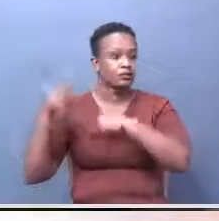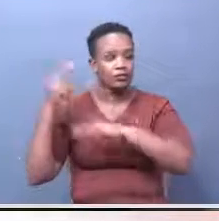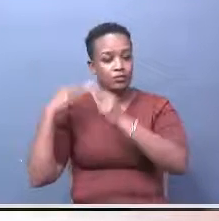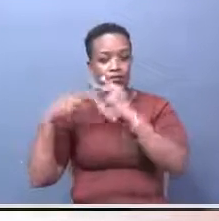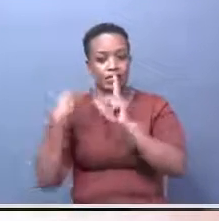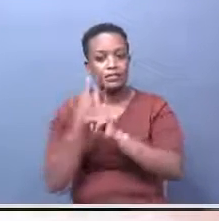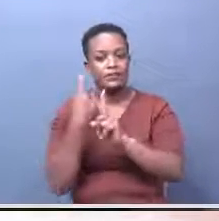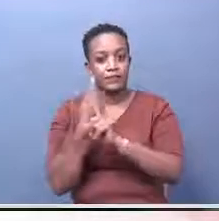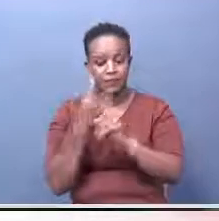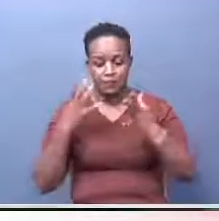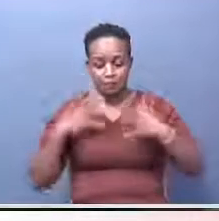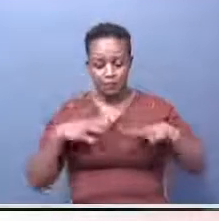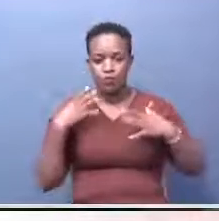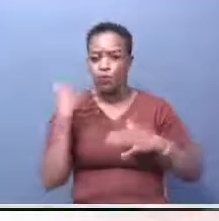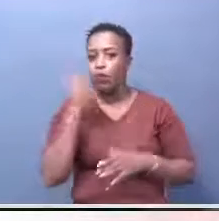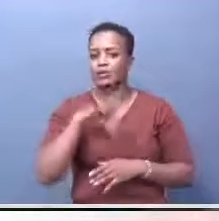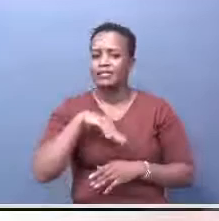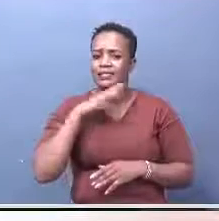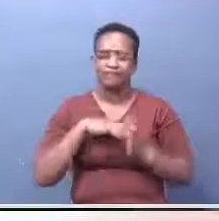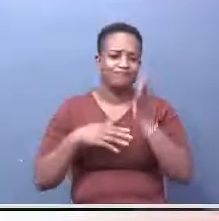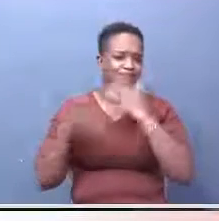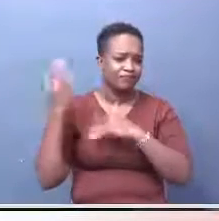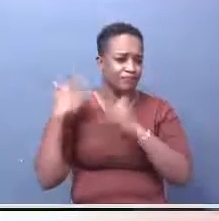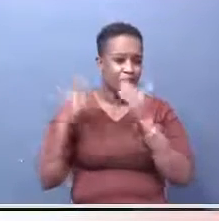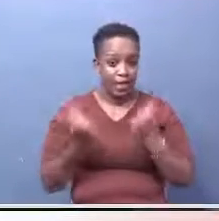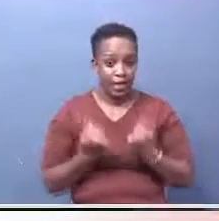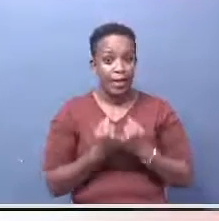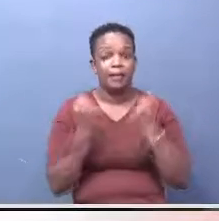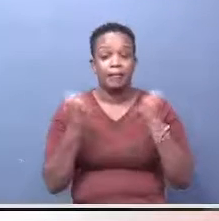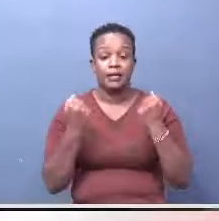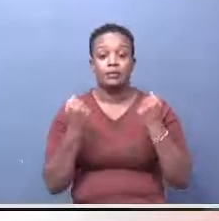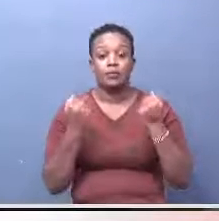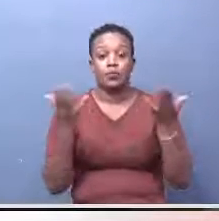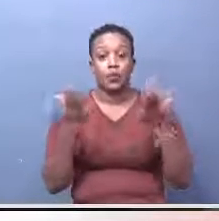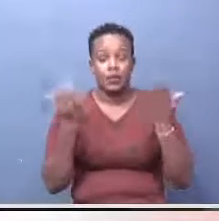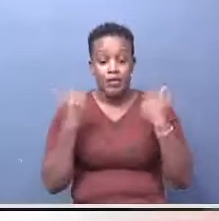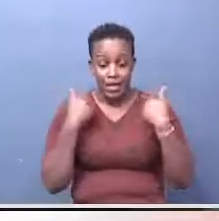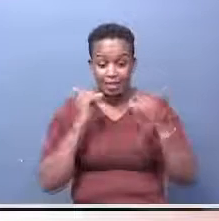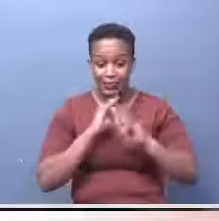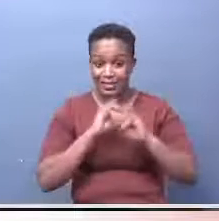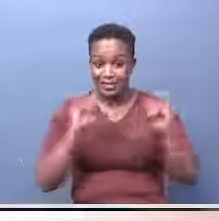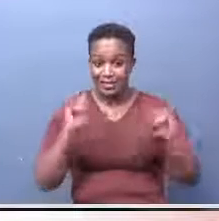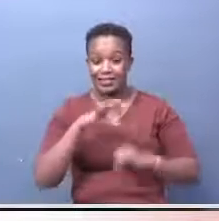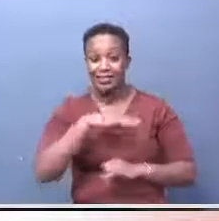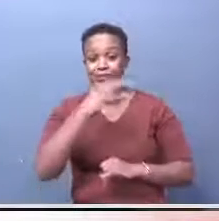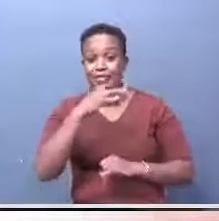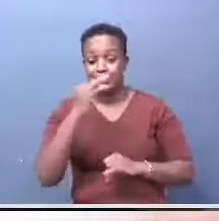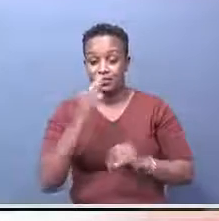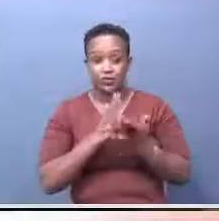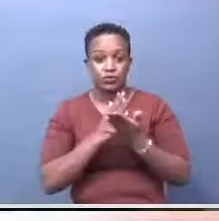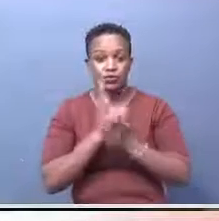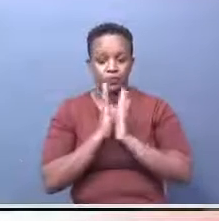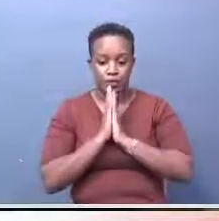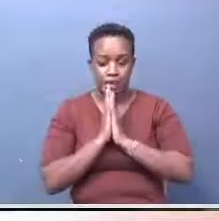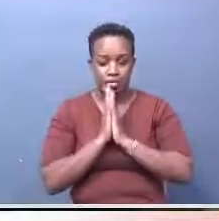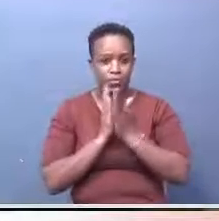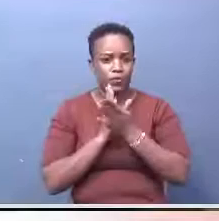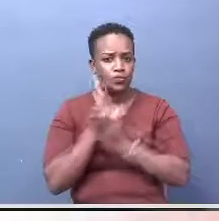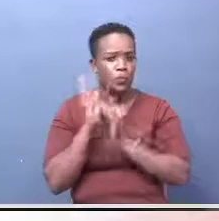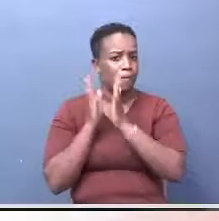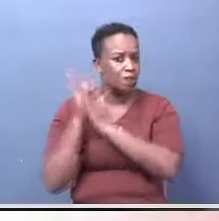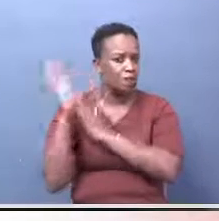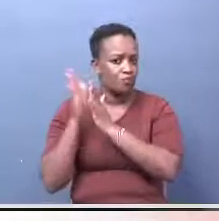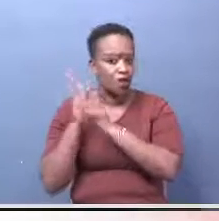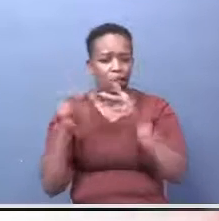been held for decades. The ceremony, which was characterized by cleansing the spirits through prayers at the Mau Mau colonial